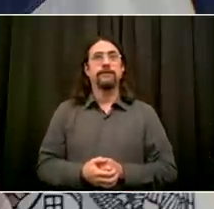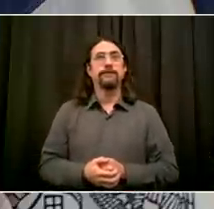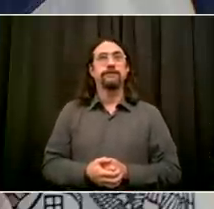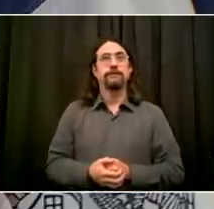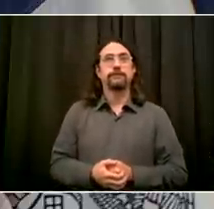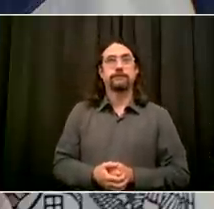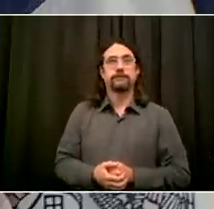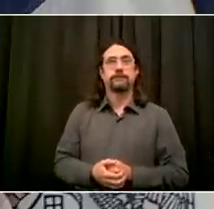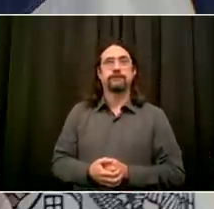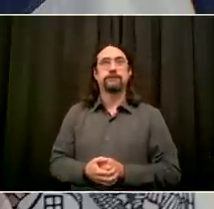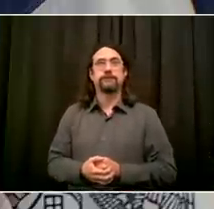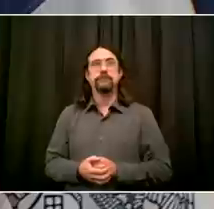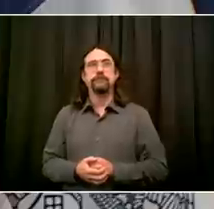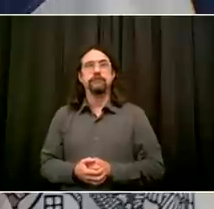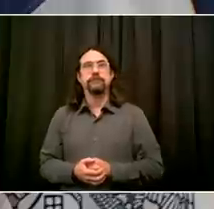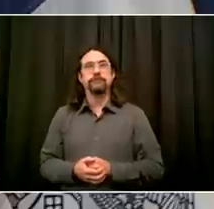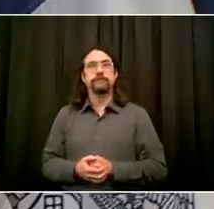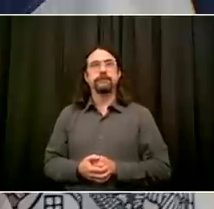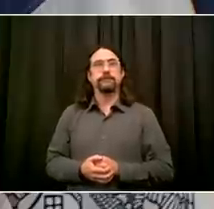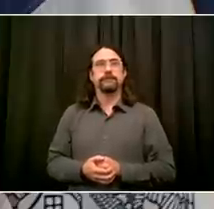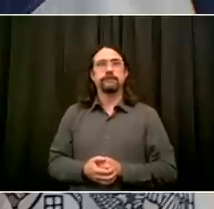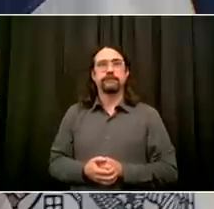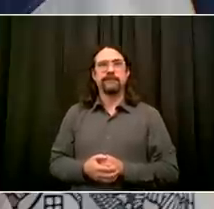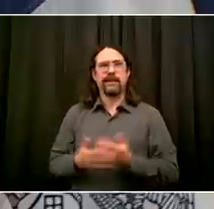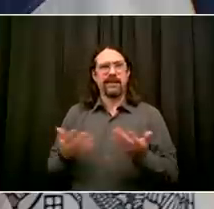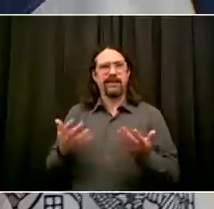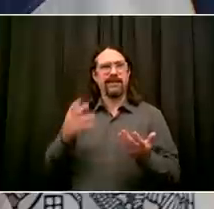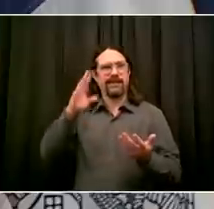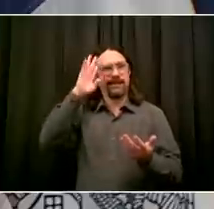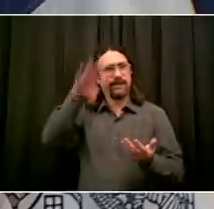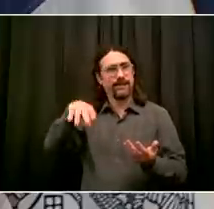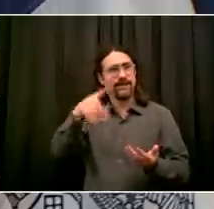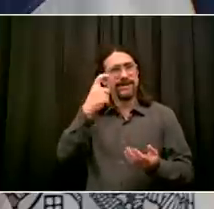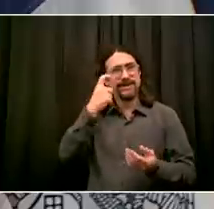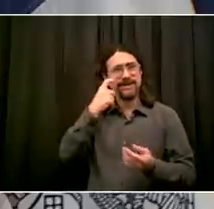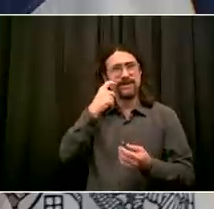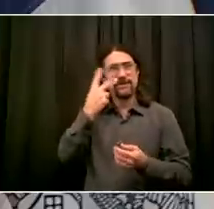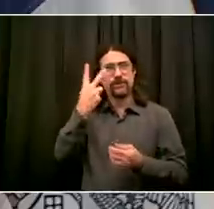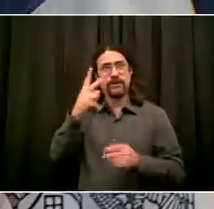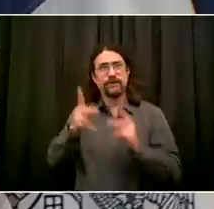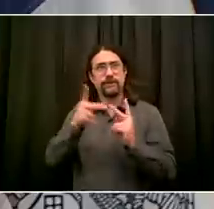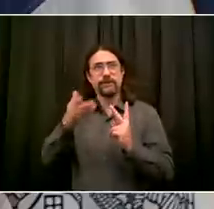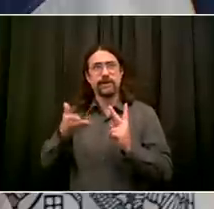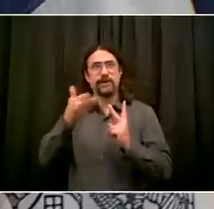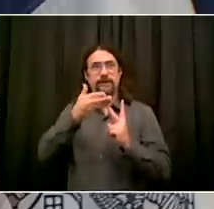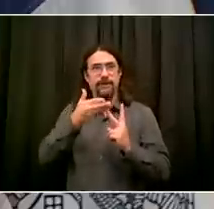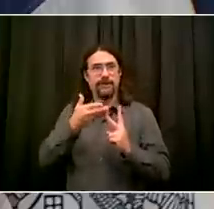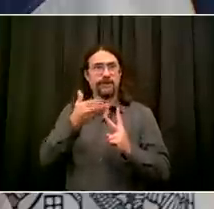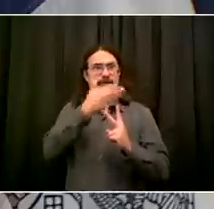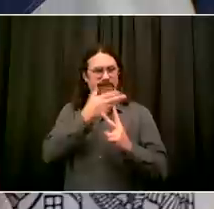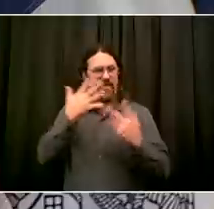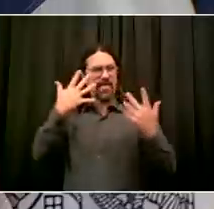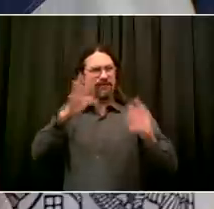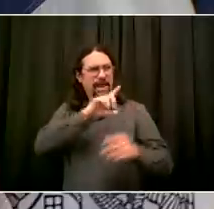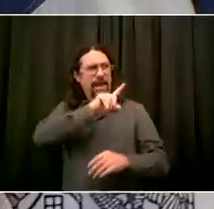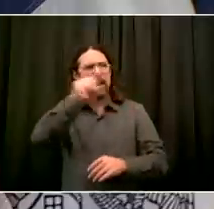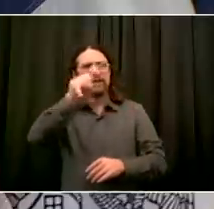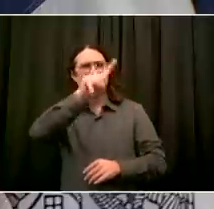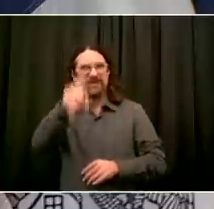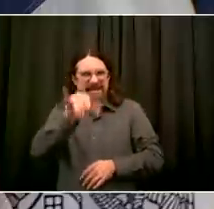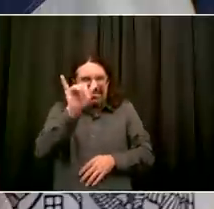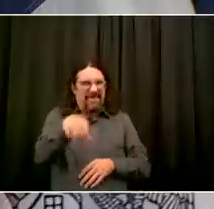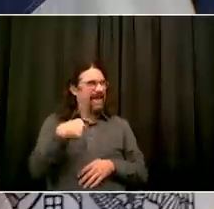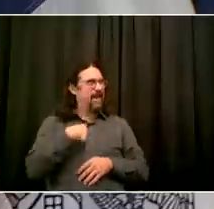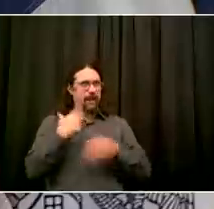continuing theme of the relationship between the city and the state, this governor and